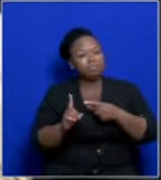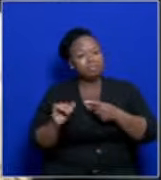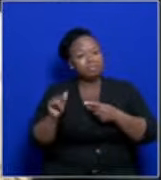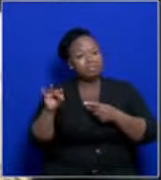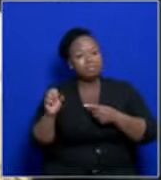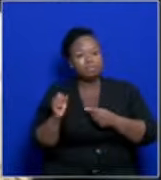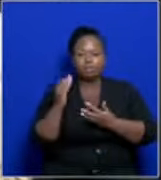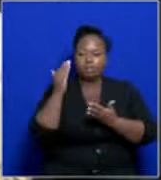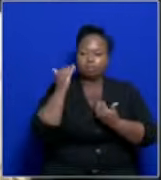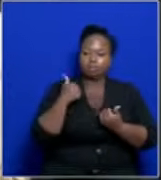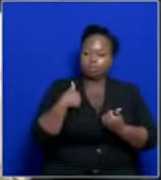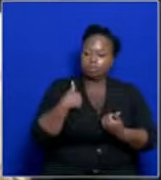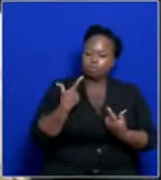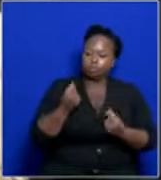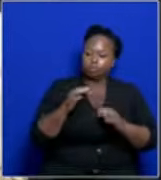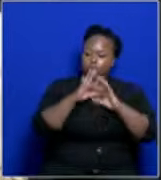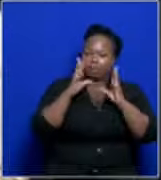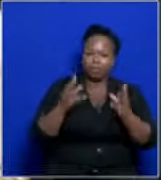work. I